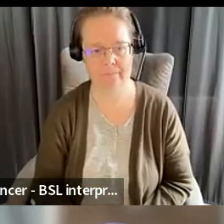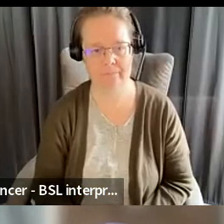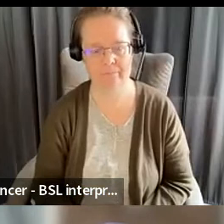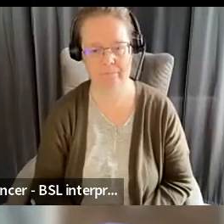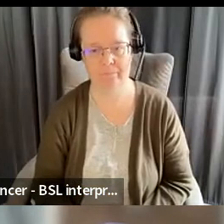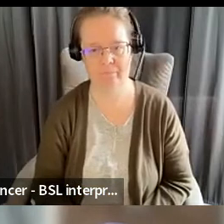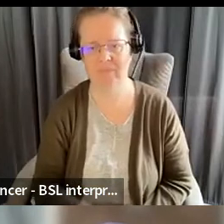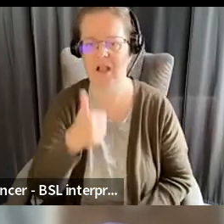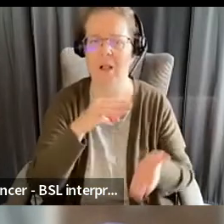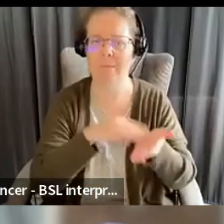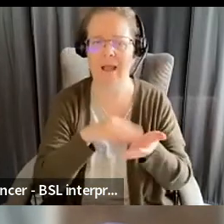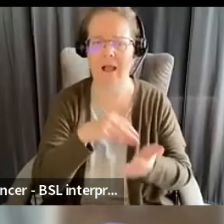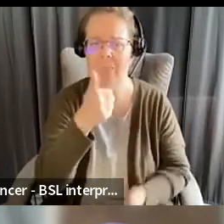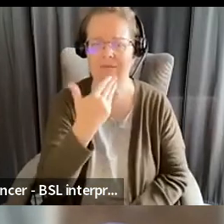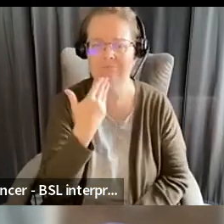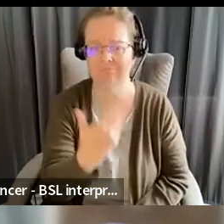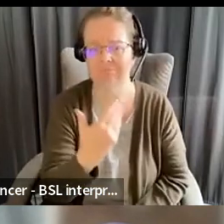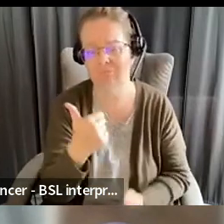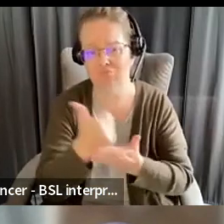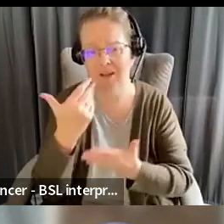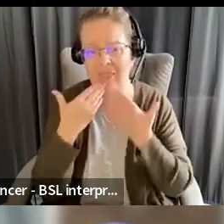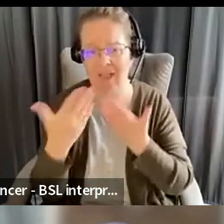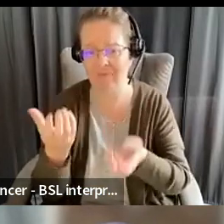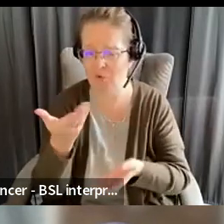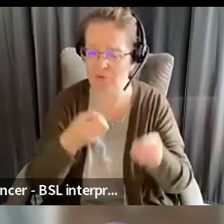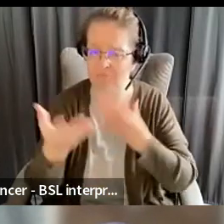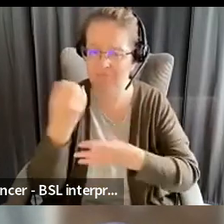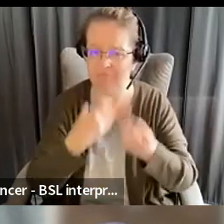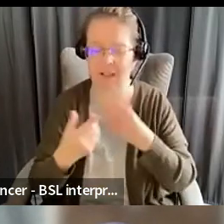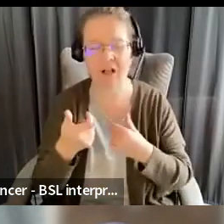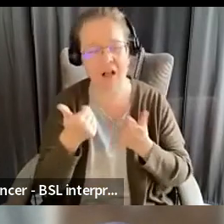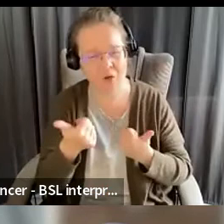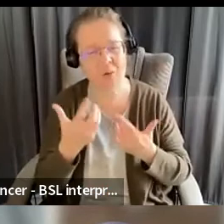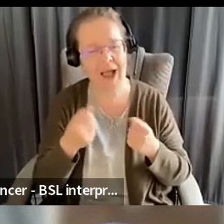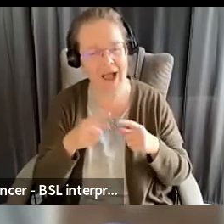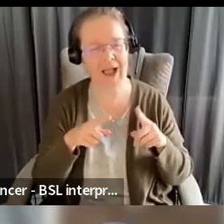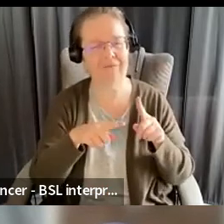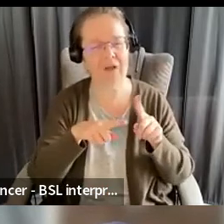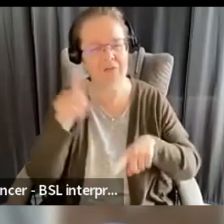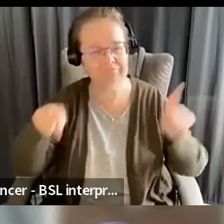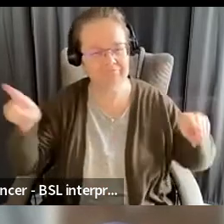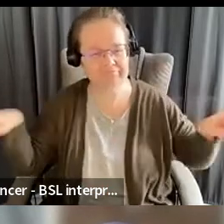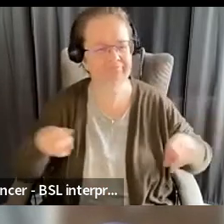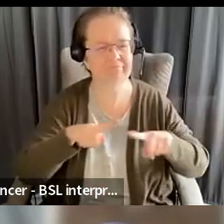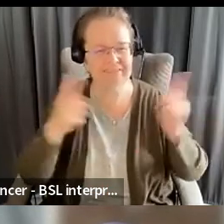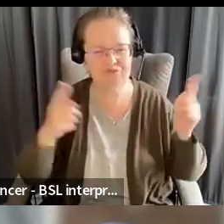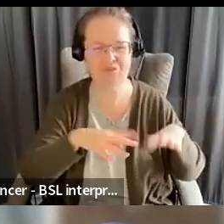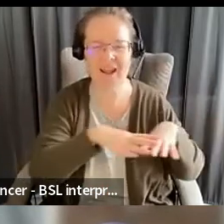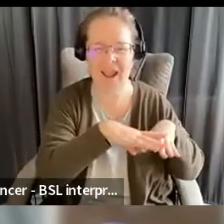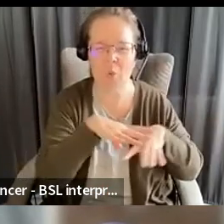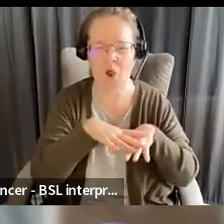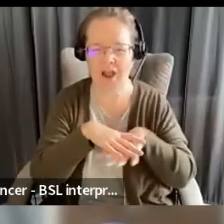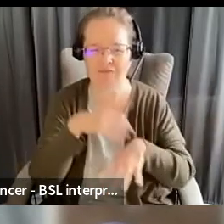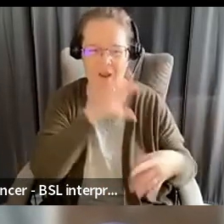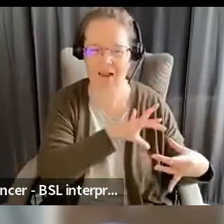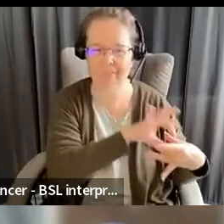That's brilliant. Thanks for sharing that, Lindsay. And yeah, like it's good to know that there's a variety of networks and that people can tap into